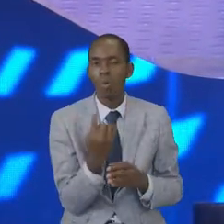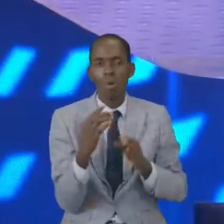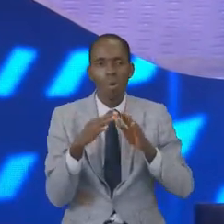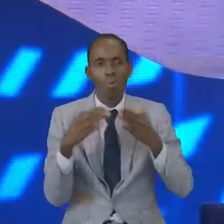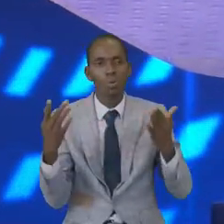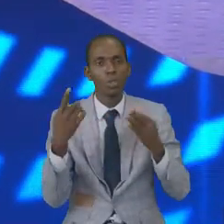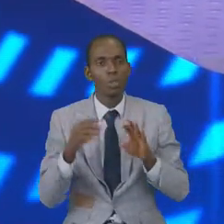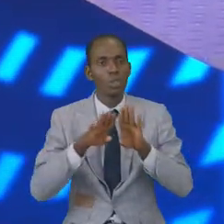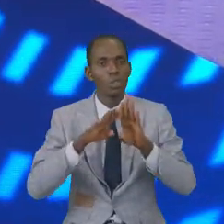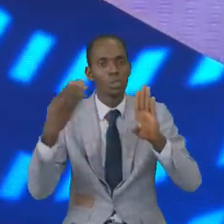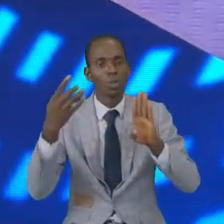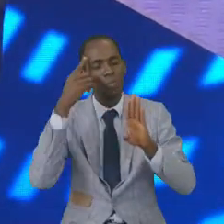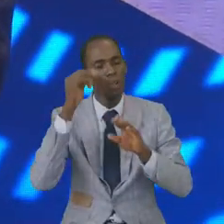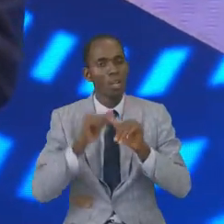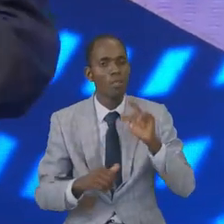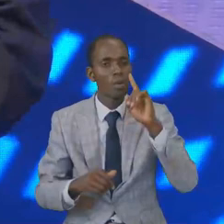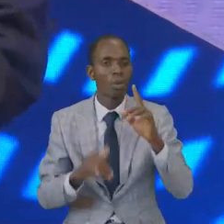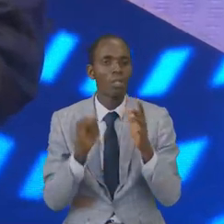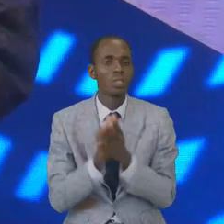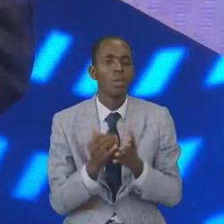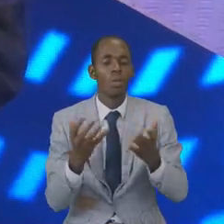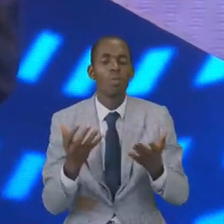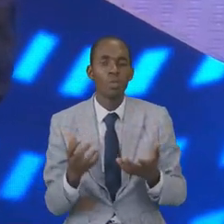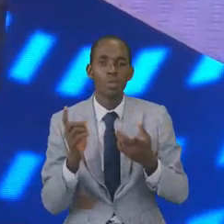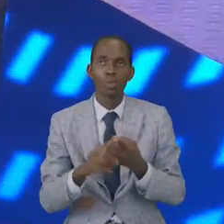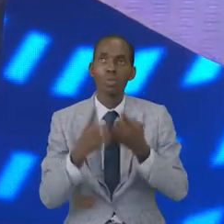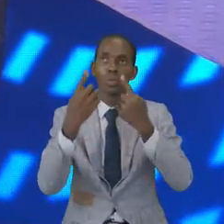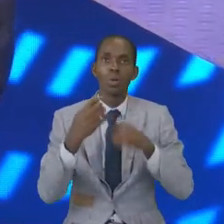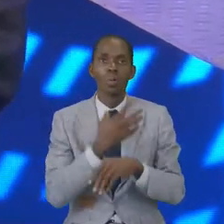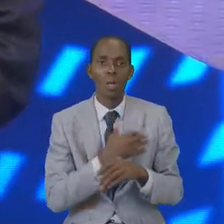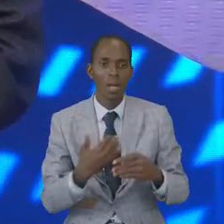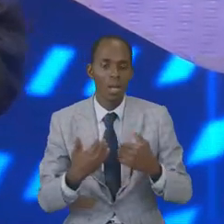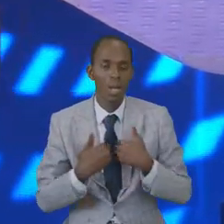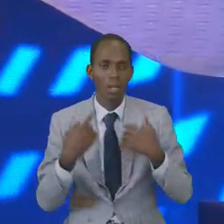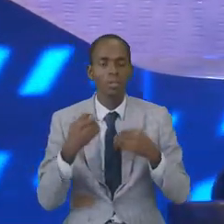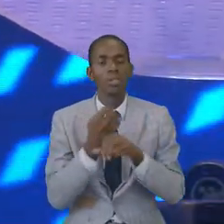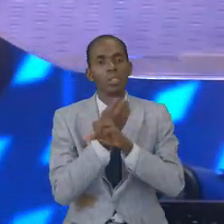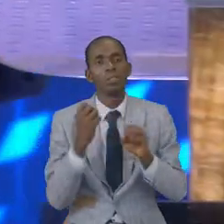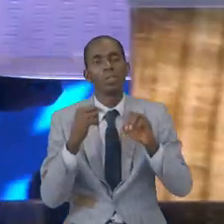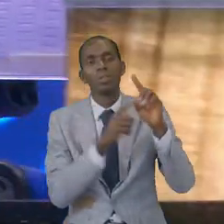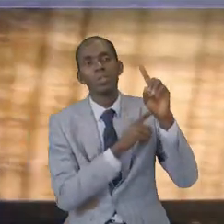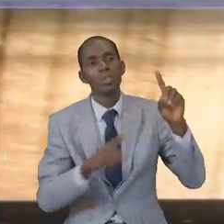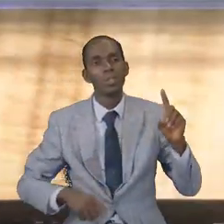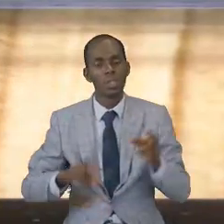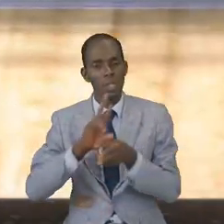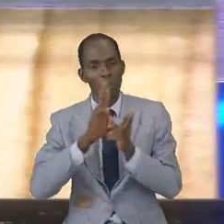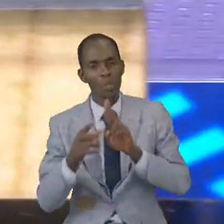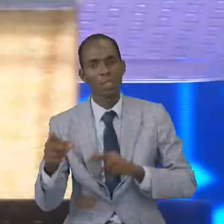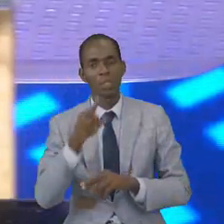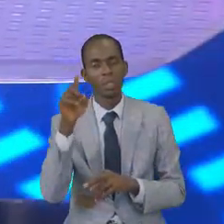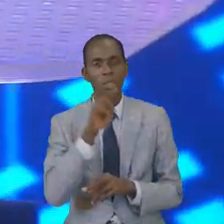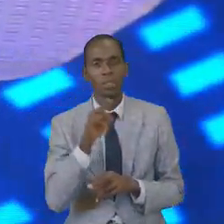for everyone who wants to repent to come and have the salvation of the Lord. Repent ye